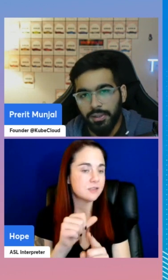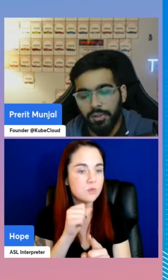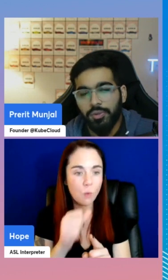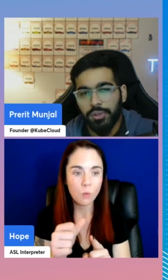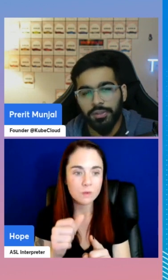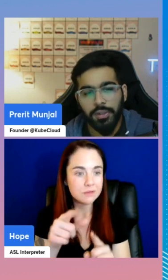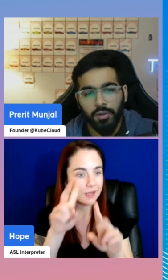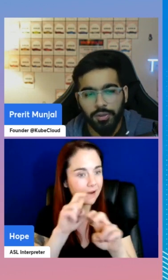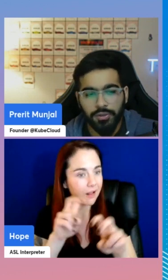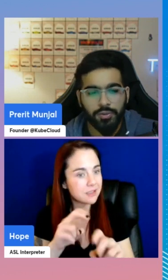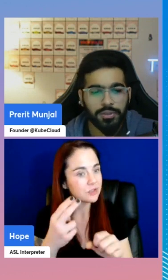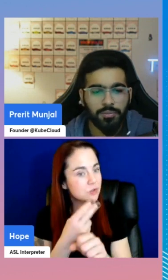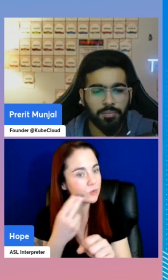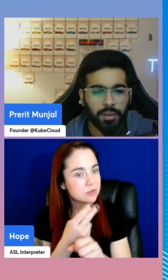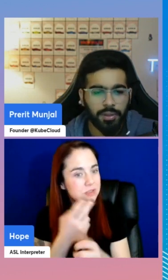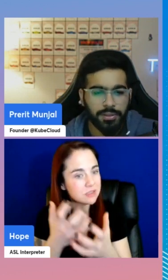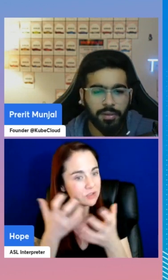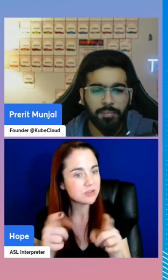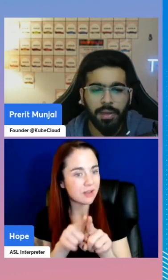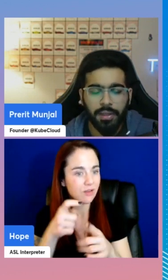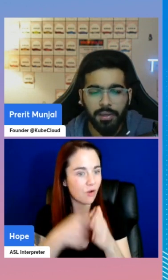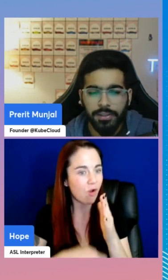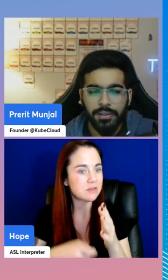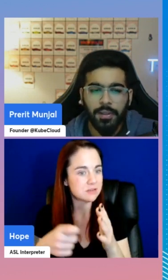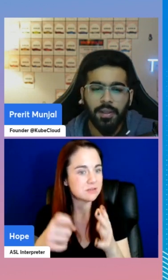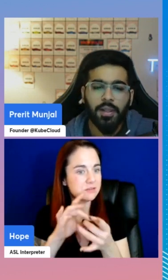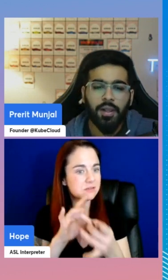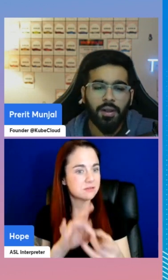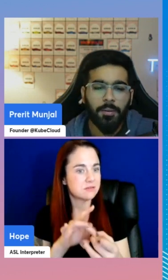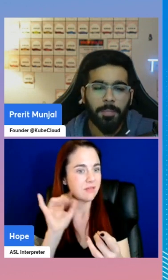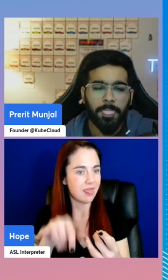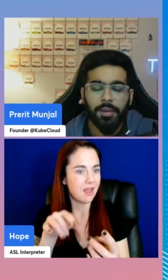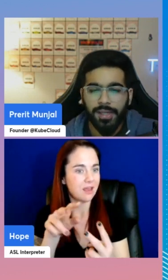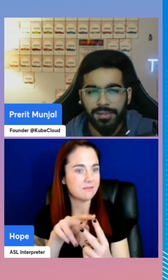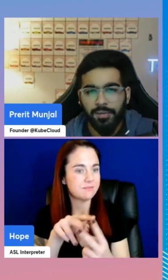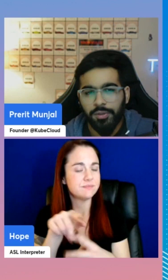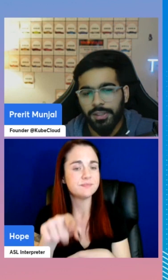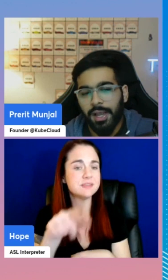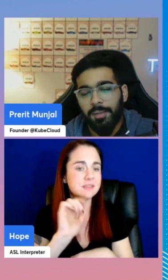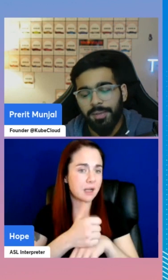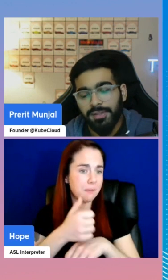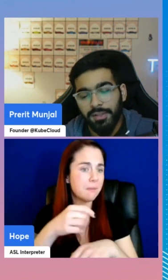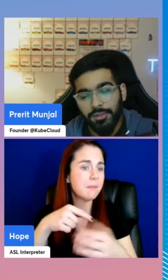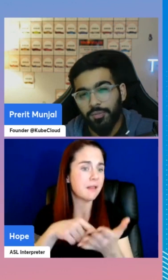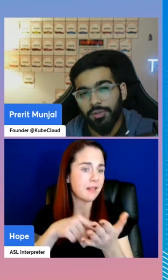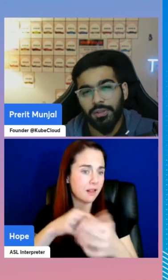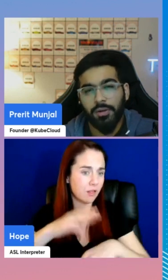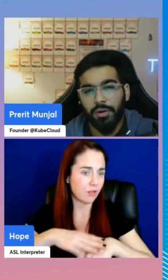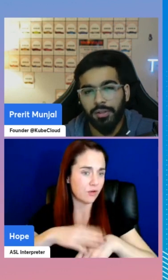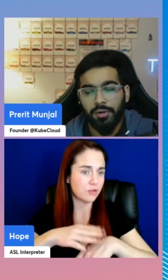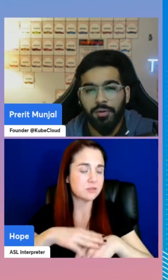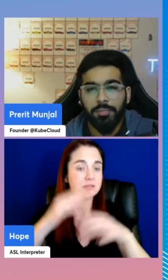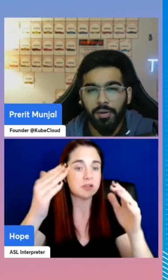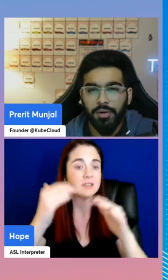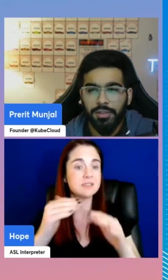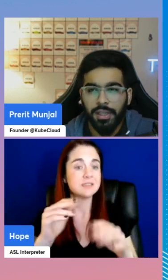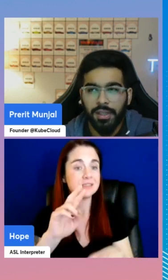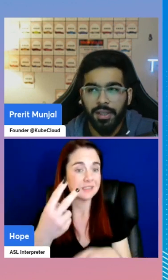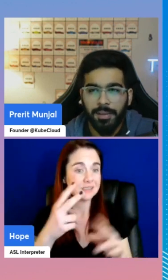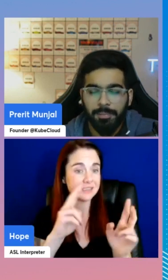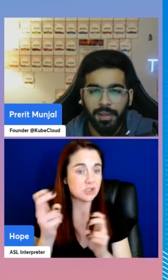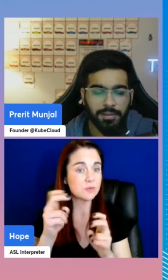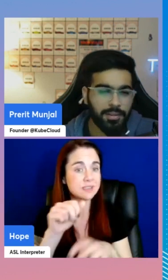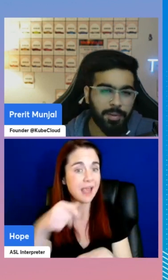analyze the usage and cost. So just set up billing alerts. uh, Next thing was app engine issue was still not resolved,